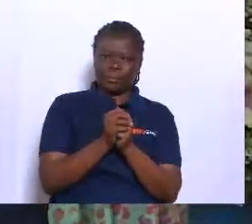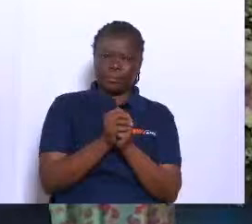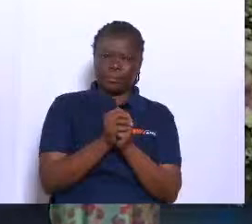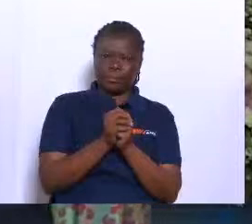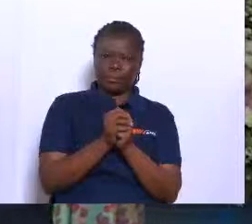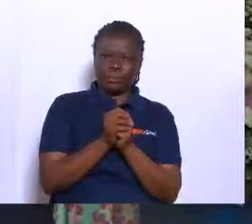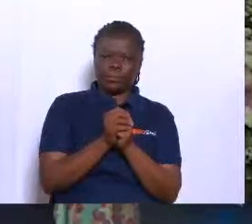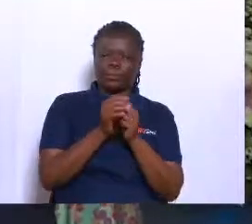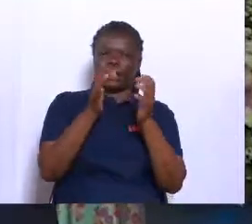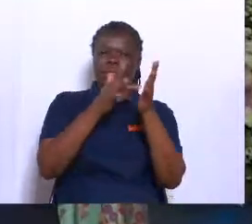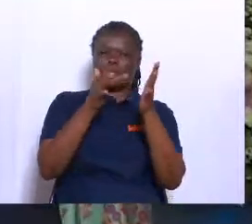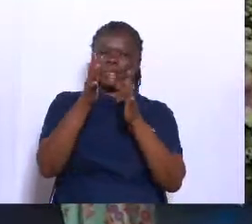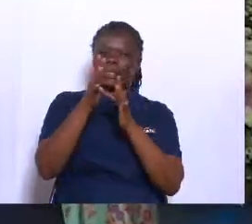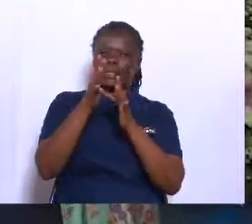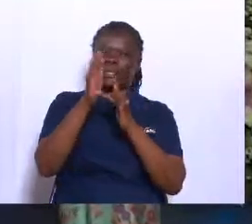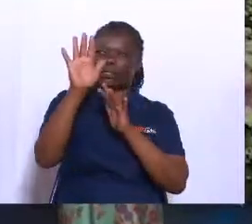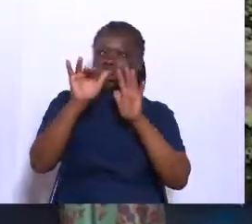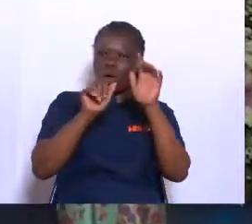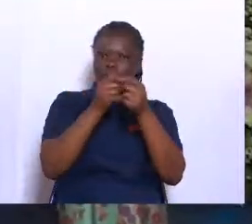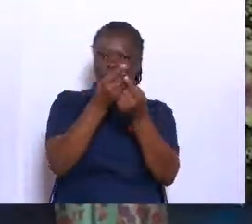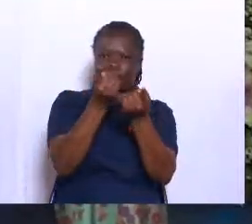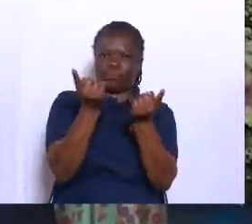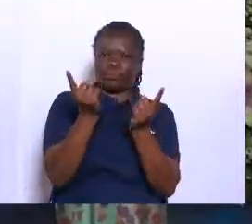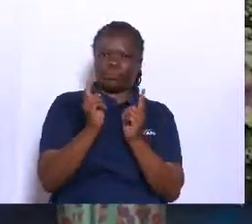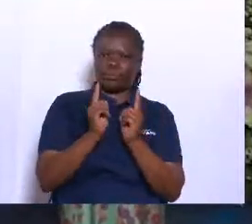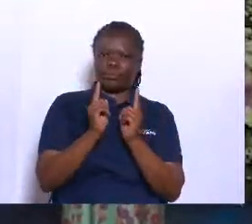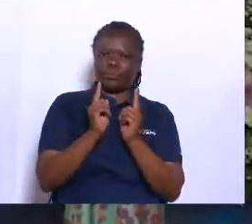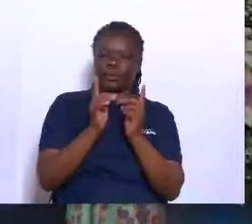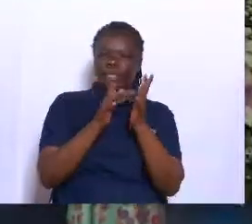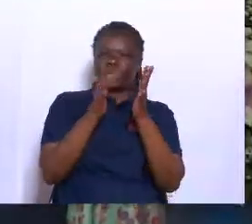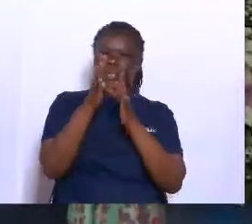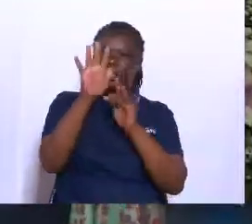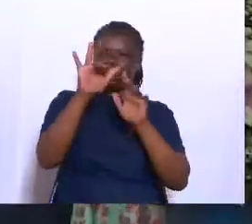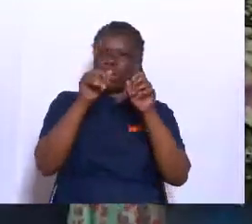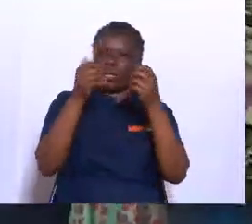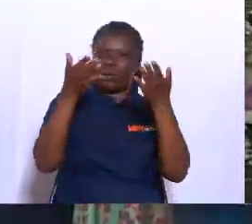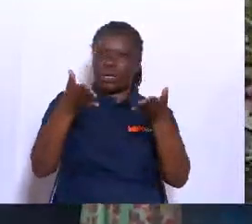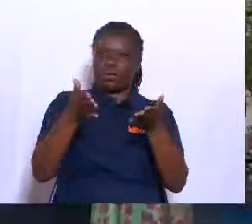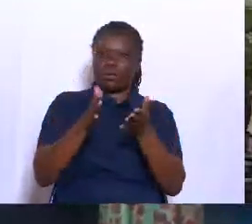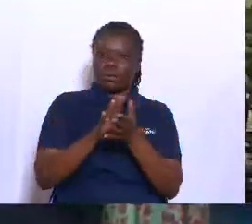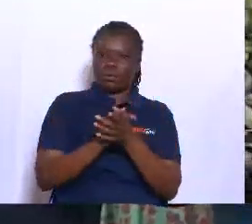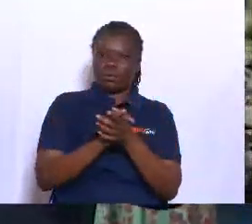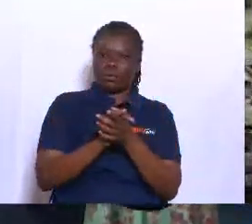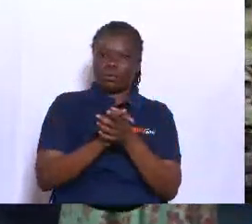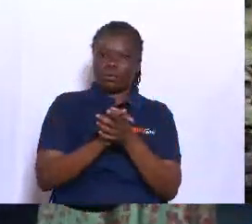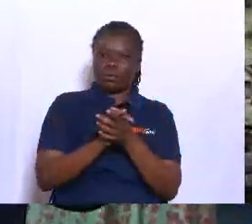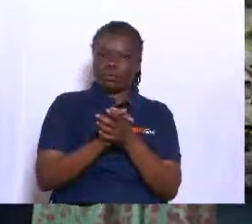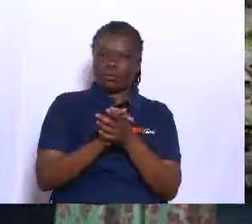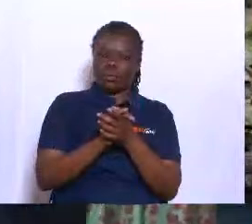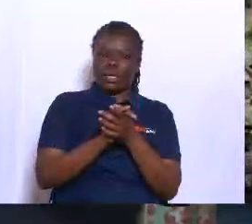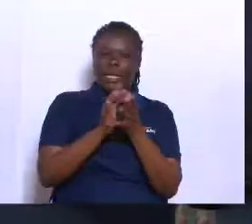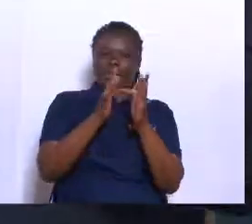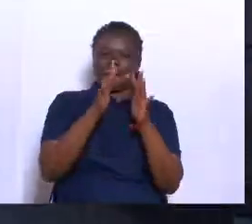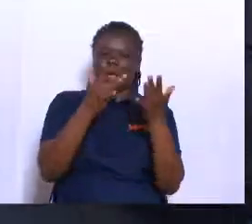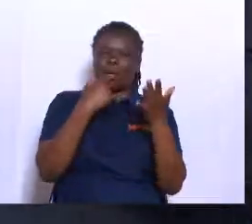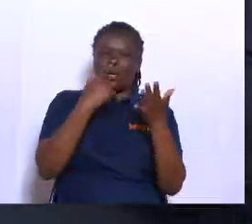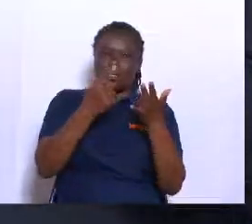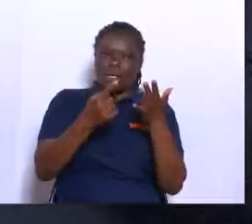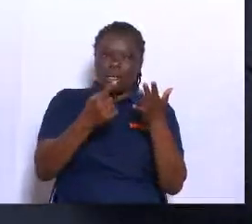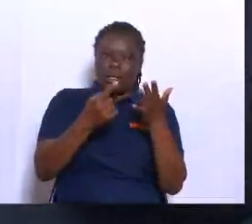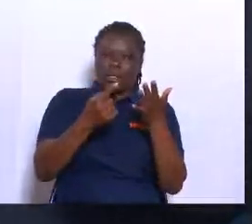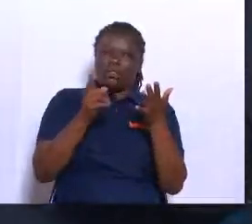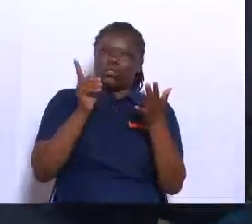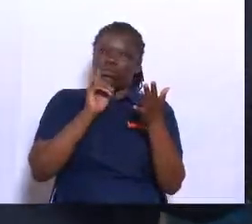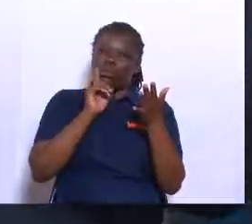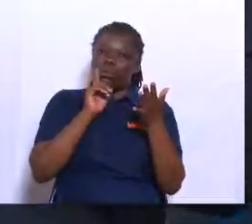kurudi. Jesus is calling you. Yesu huyu anakuita. He is calling you now. Anakuita sasa. The Bible never says tomorrow is